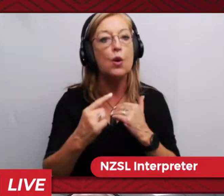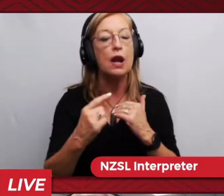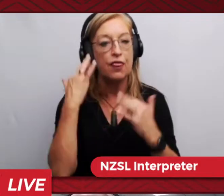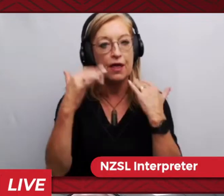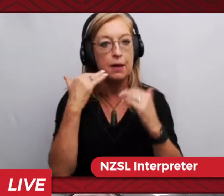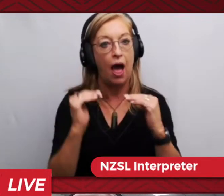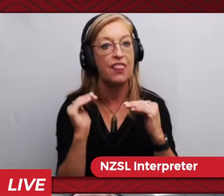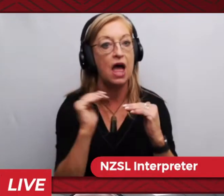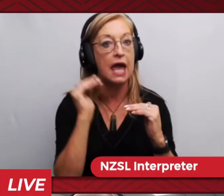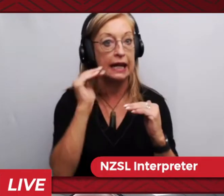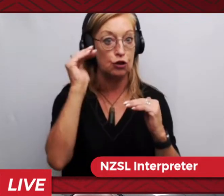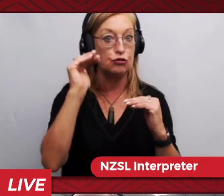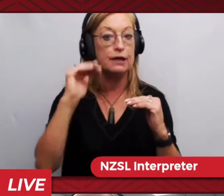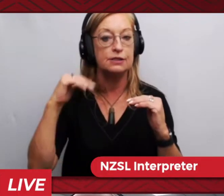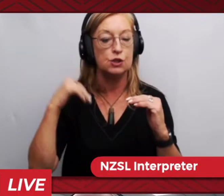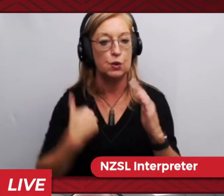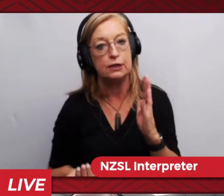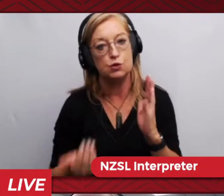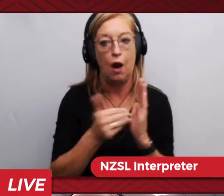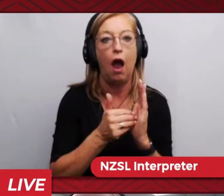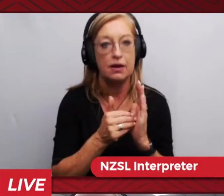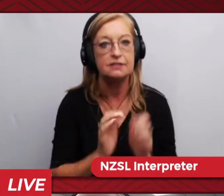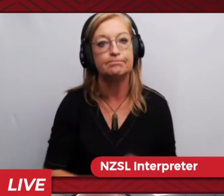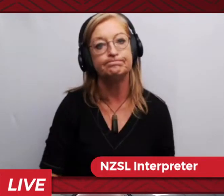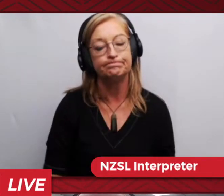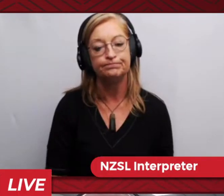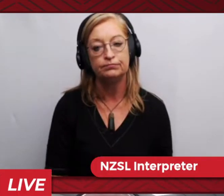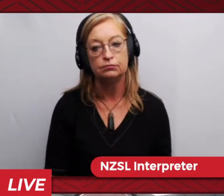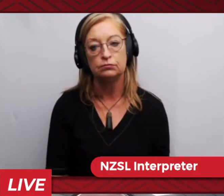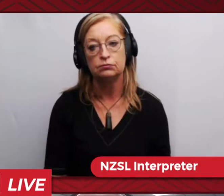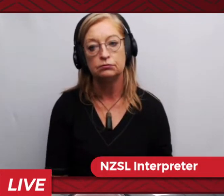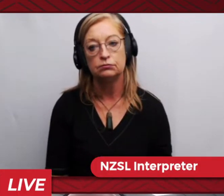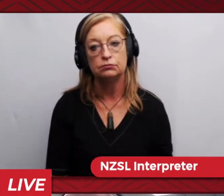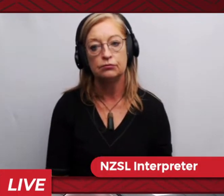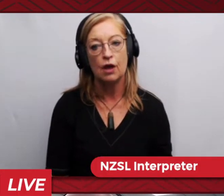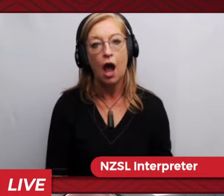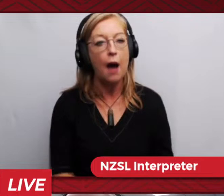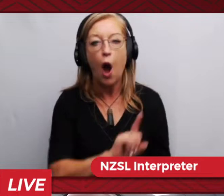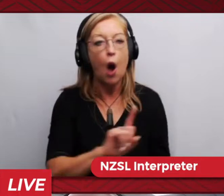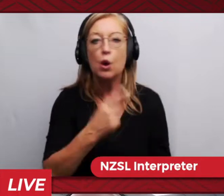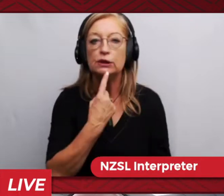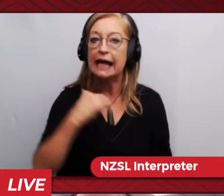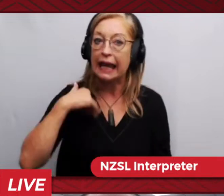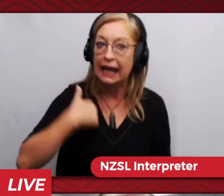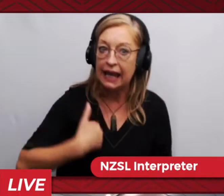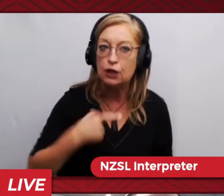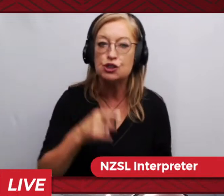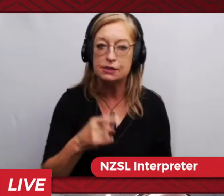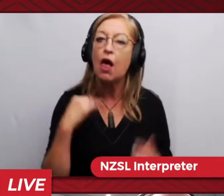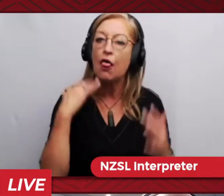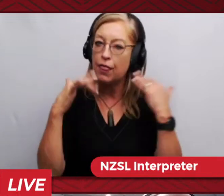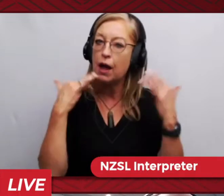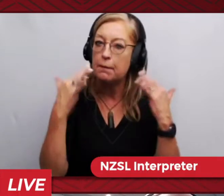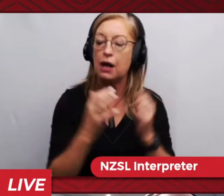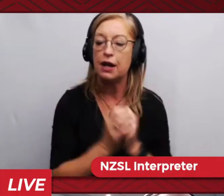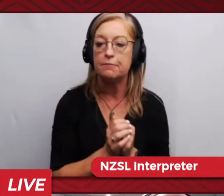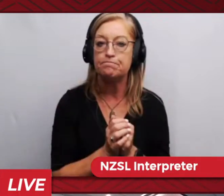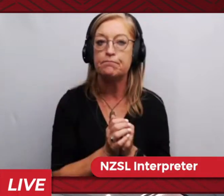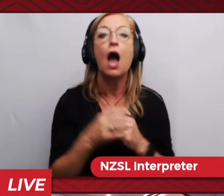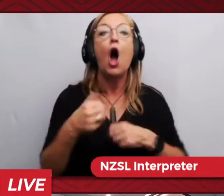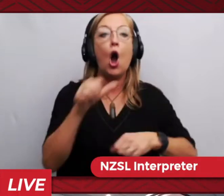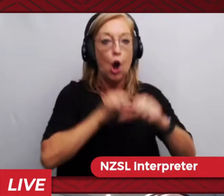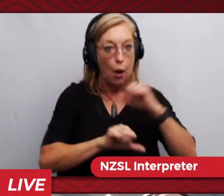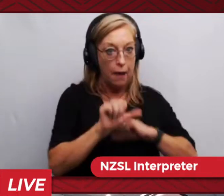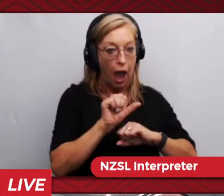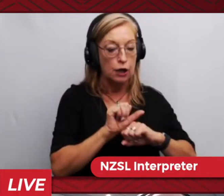to, that you would want to think about. I'd say need to. And if I also, sorry, I'll just go back to travel allowances.